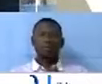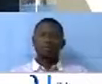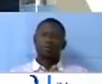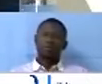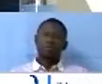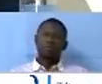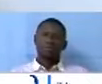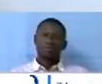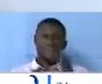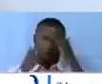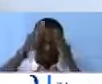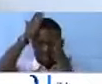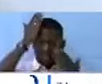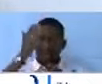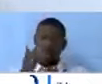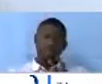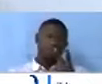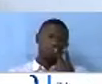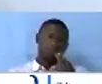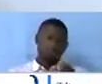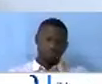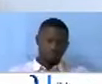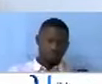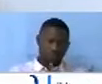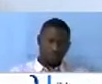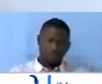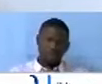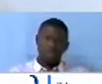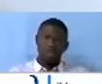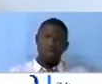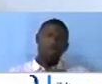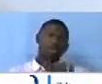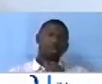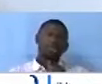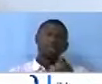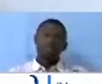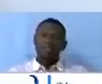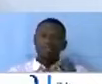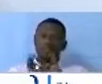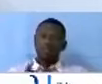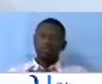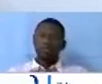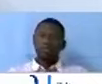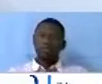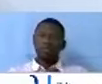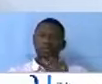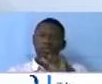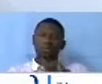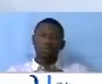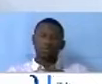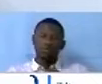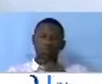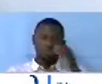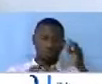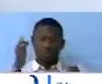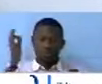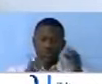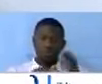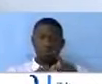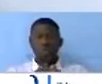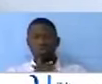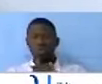two sides. They are either taken to a civilian court or before the, GAFA, the Gambia Armed Forces